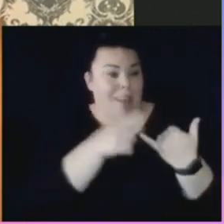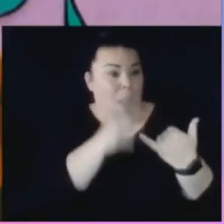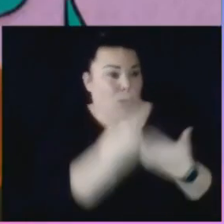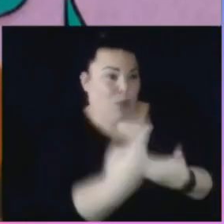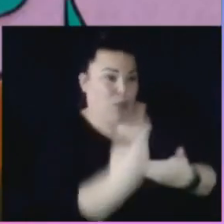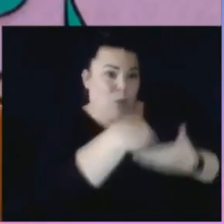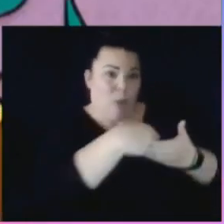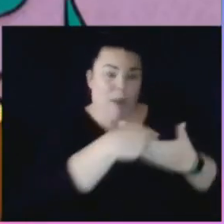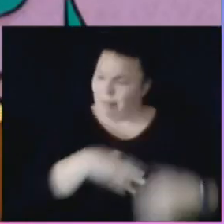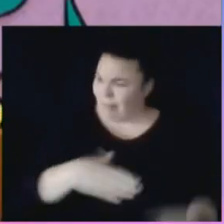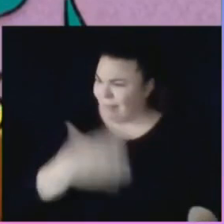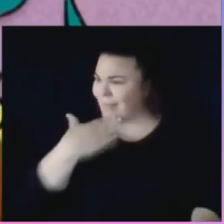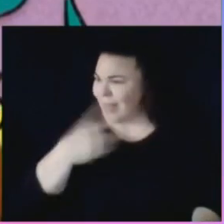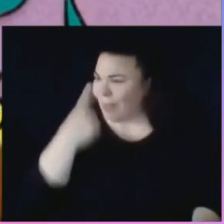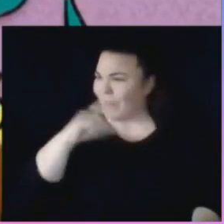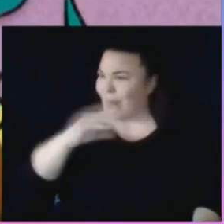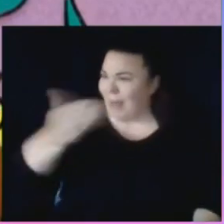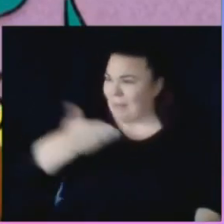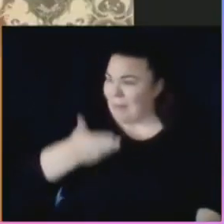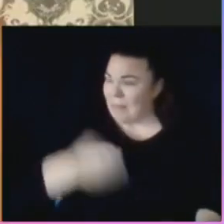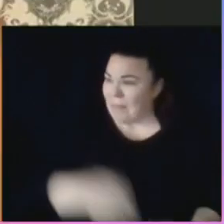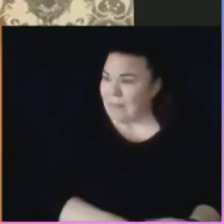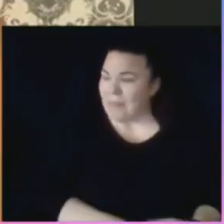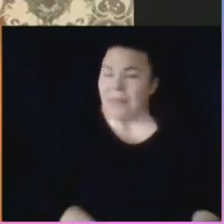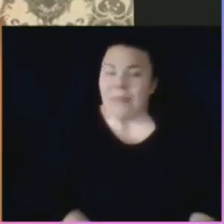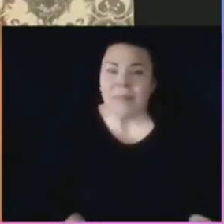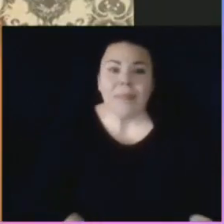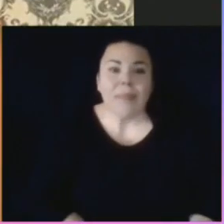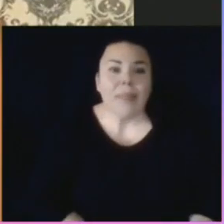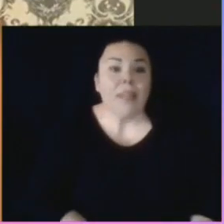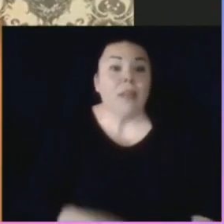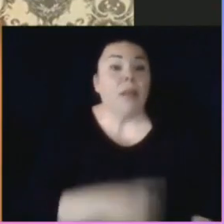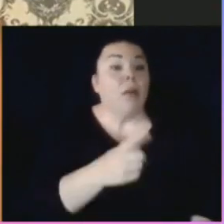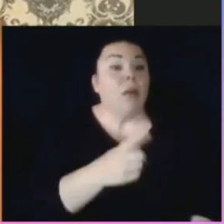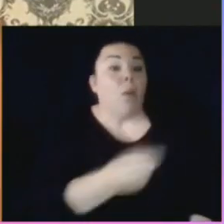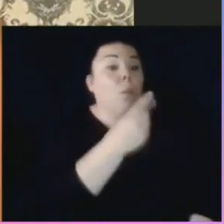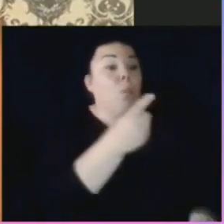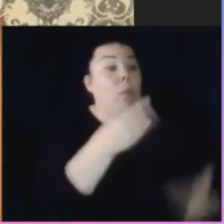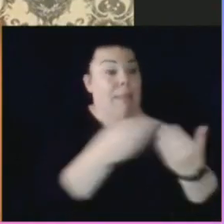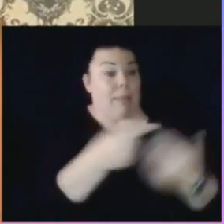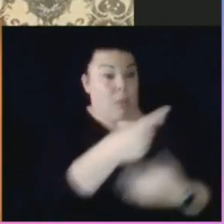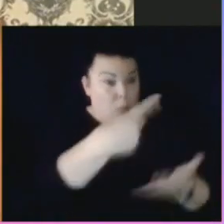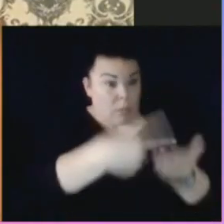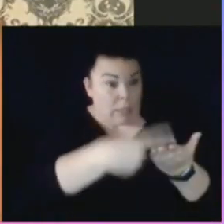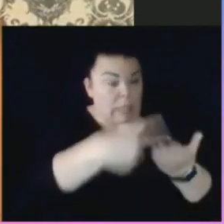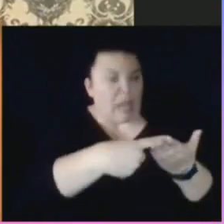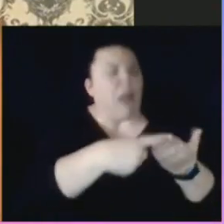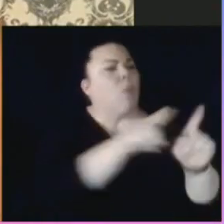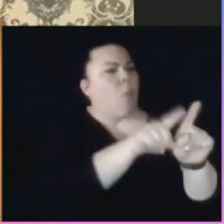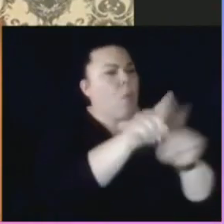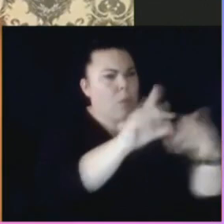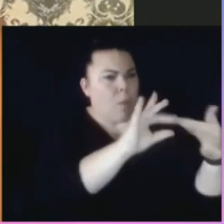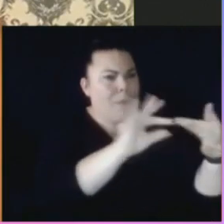me. One of the things that you talk about and you mention is in the film is